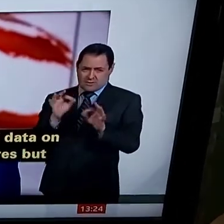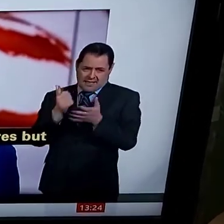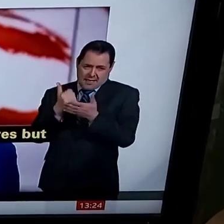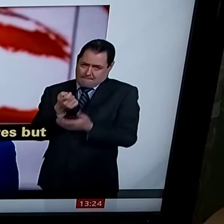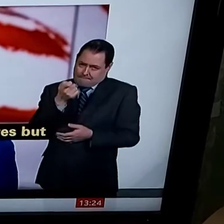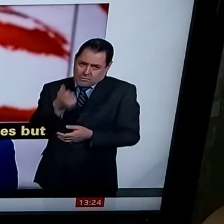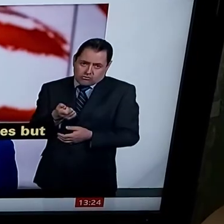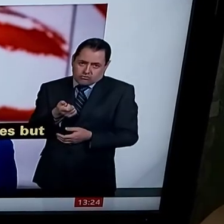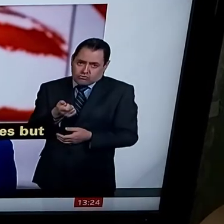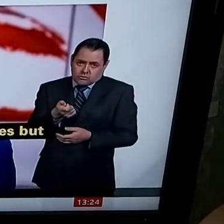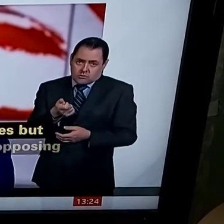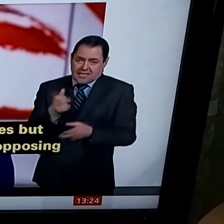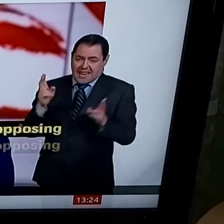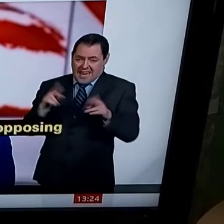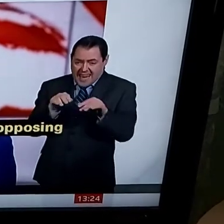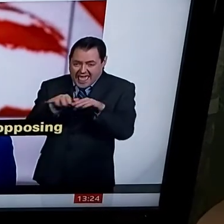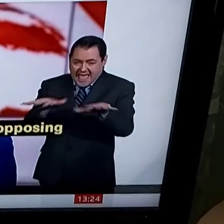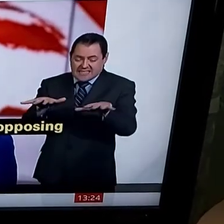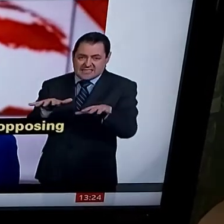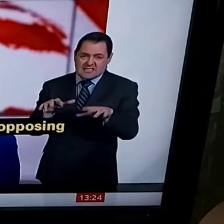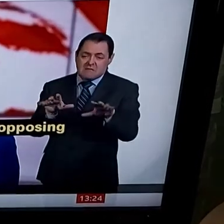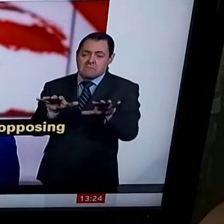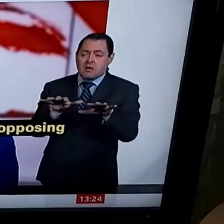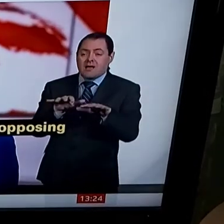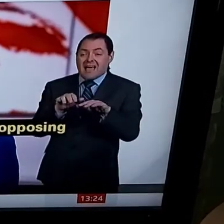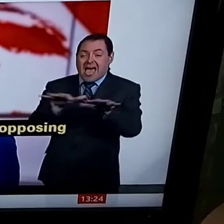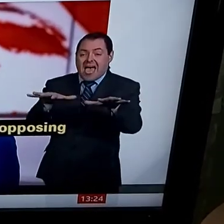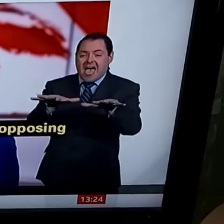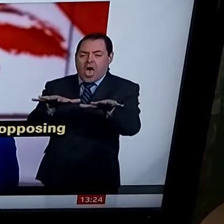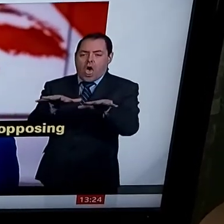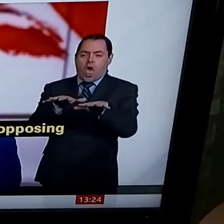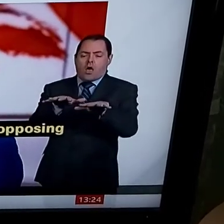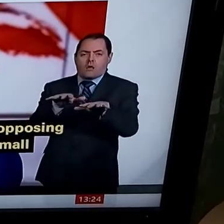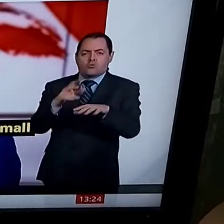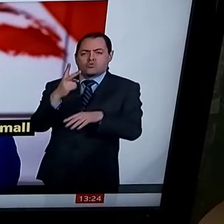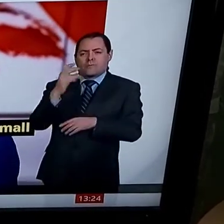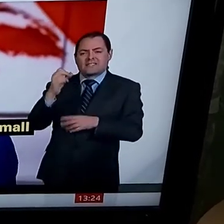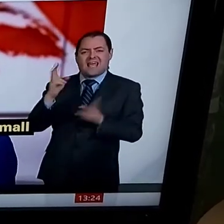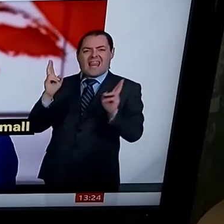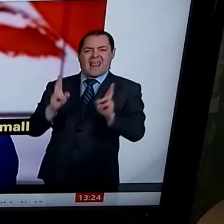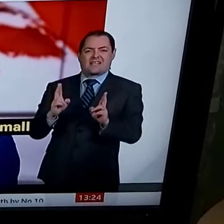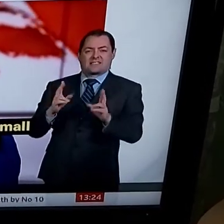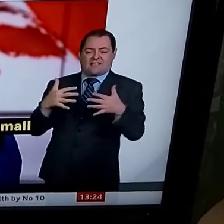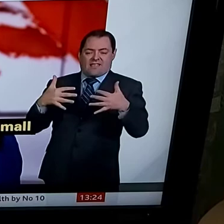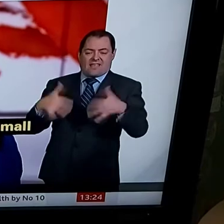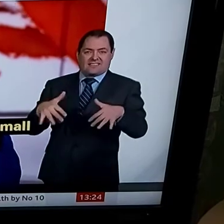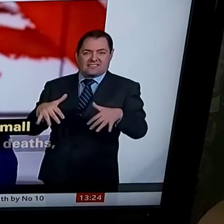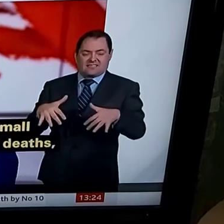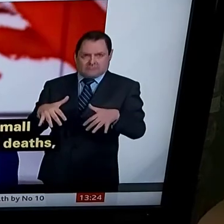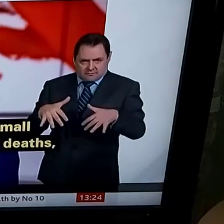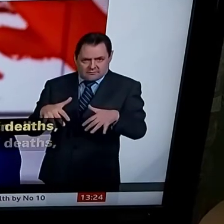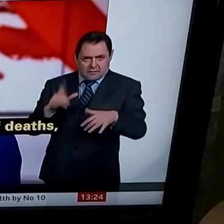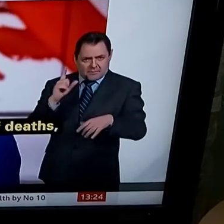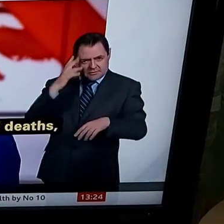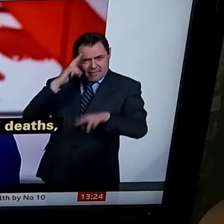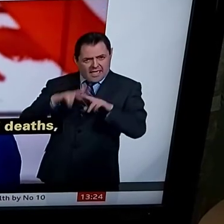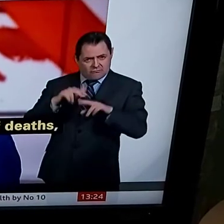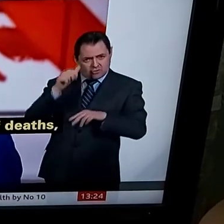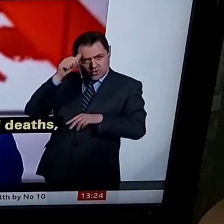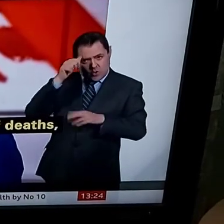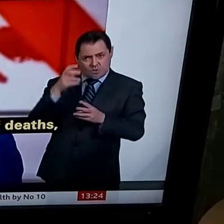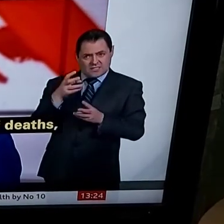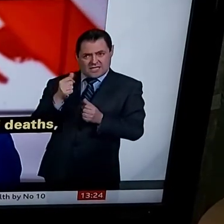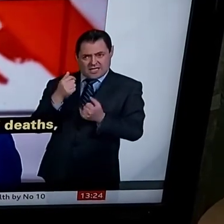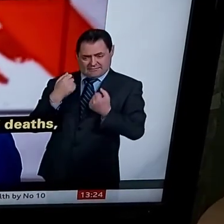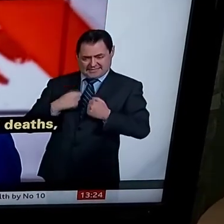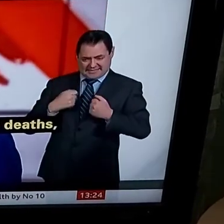prevention in the number of deaths, 2-4%. Now that might surprise people because parents in particular know that when it comes to certain diseases, children